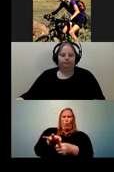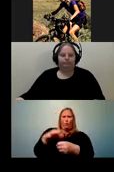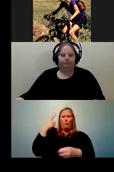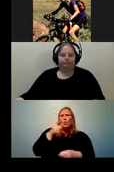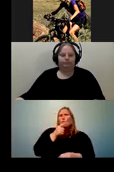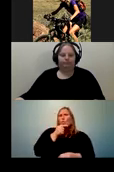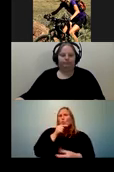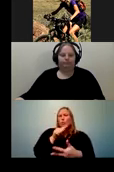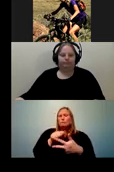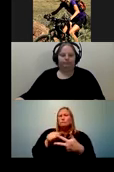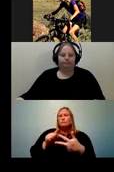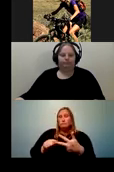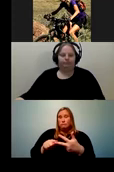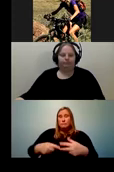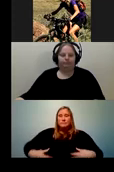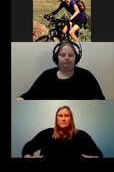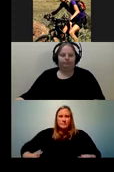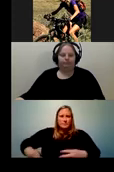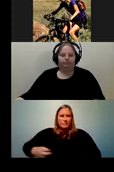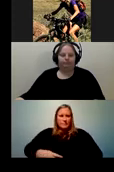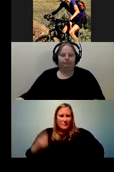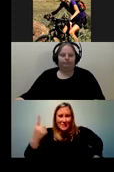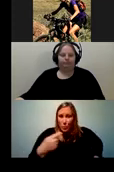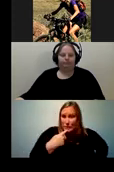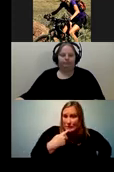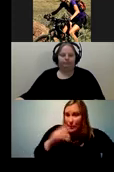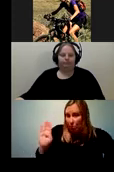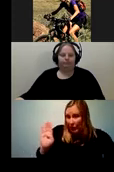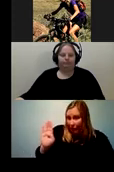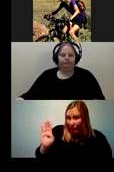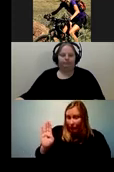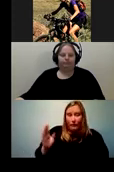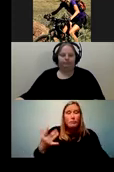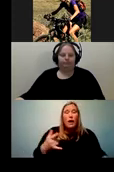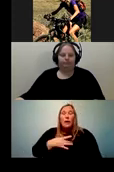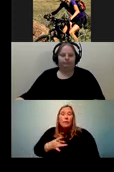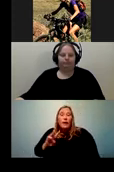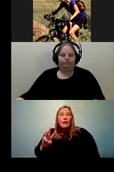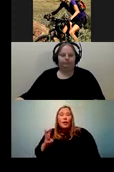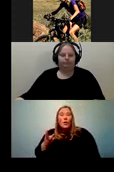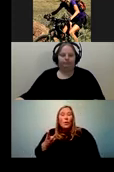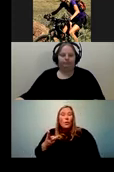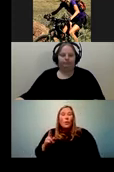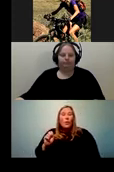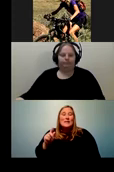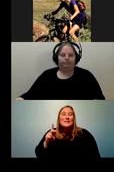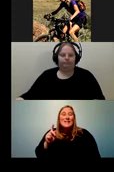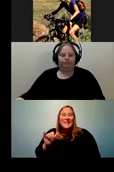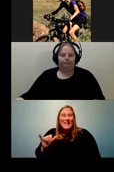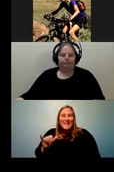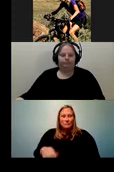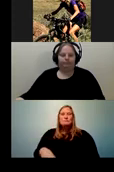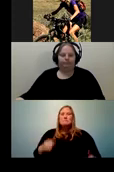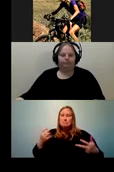Somebody said candidate B. I think we have someone who is a whiskey fan, couple. A lot of C's,